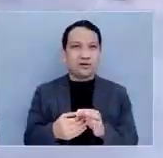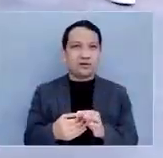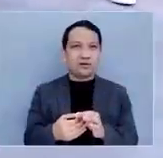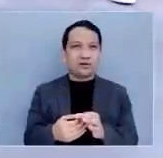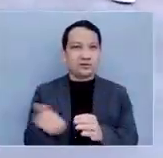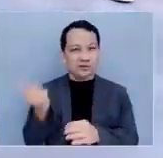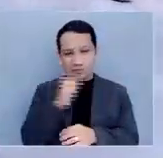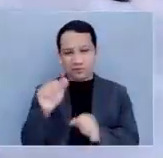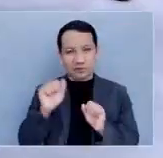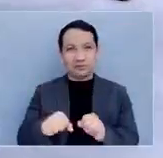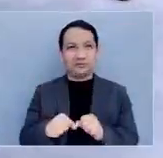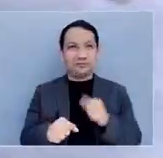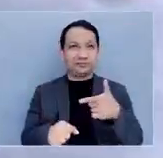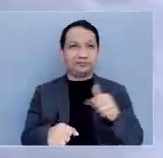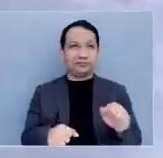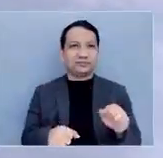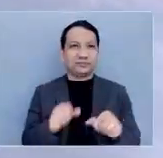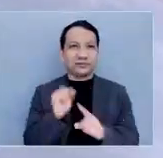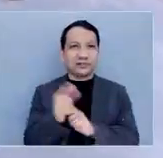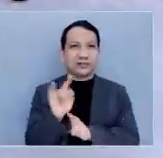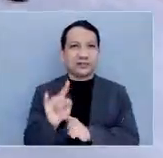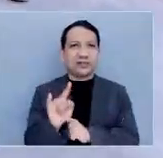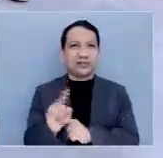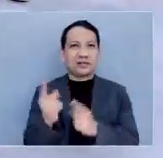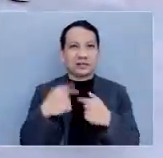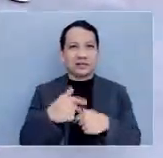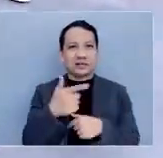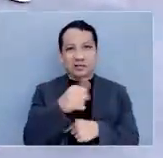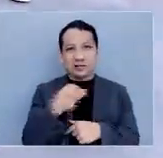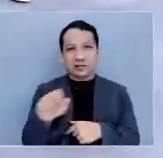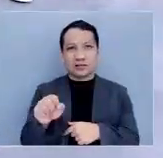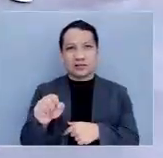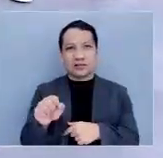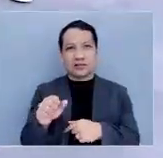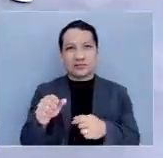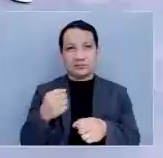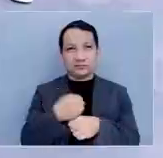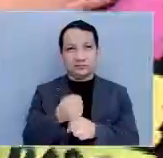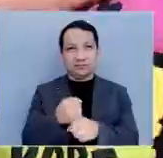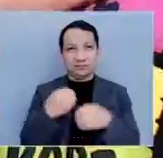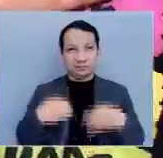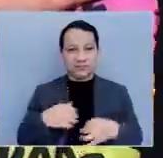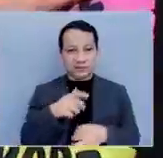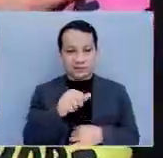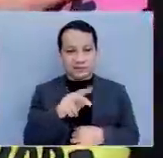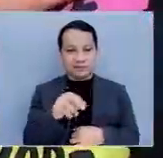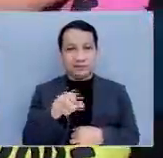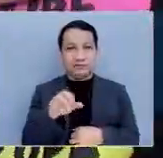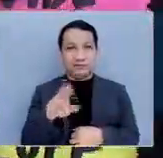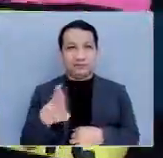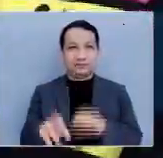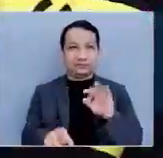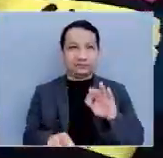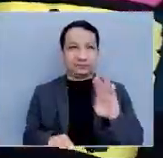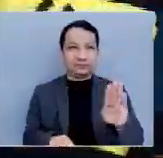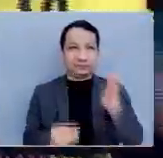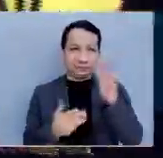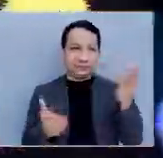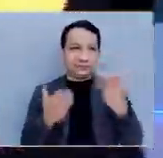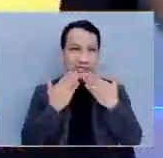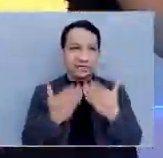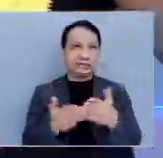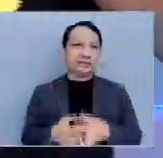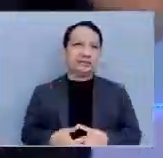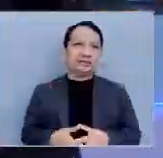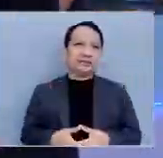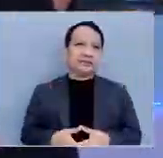yes, anywhere. Social media. Social media account, Grovey Effect Dance Fitness. or Anna Samoro po at Facebook page. Maraming maraming and salamat.